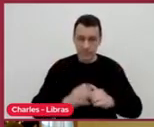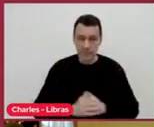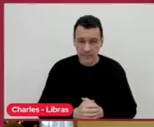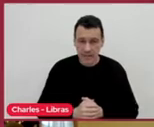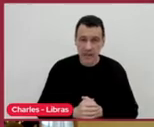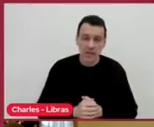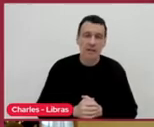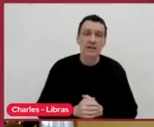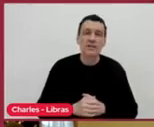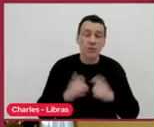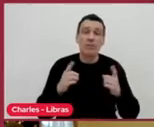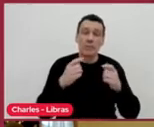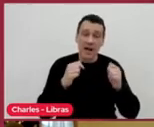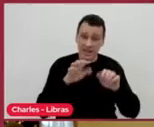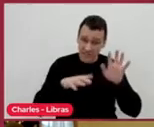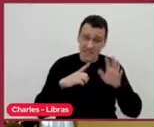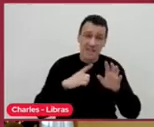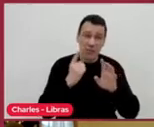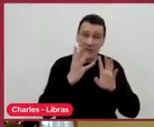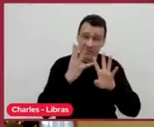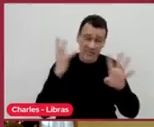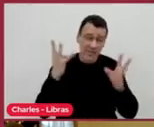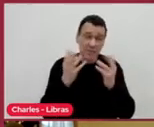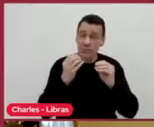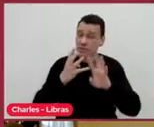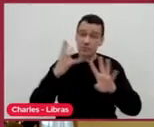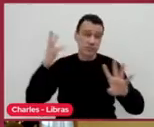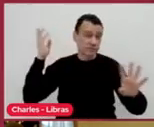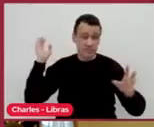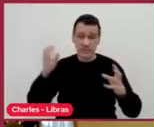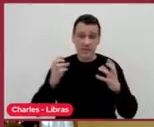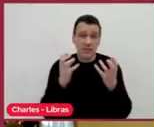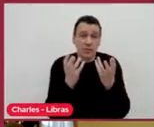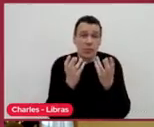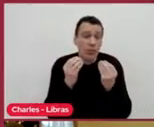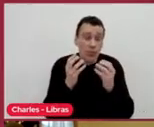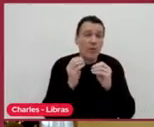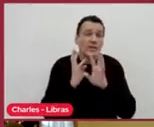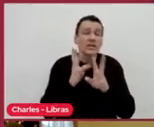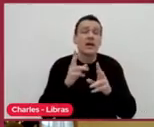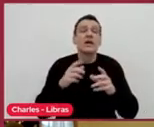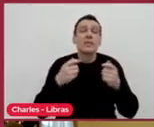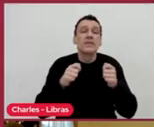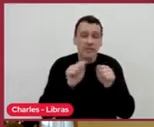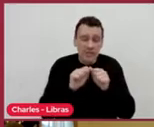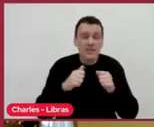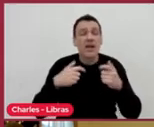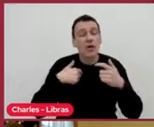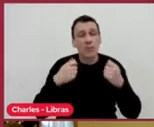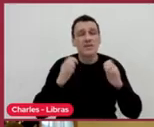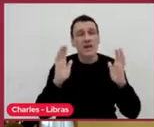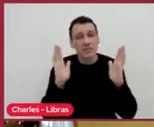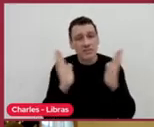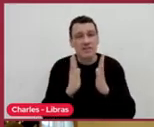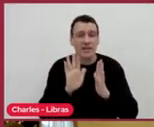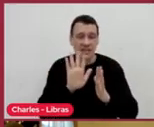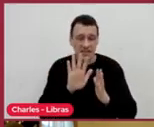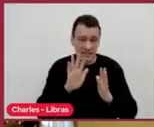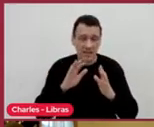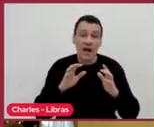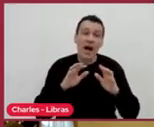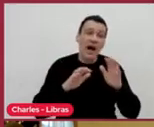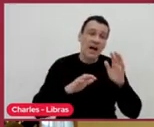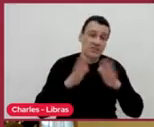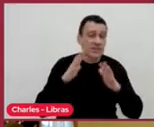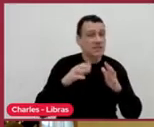big query, but it doesn't matter. We are not writing the big query. We are abstracting it by not abstracting